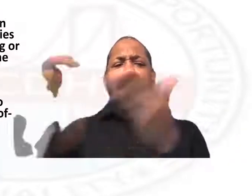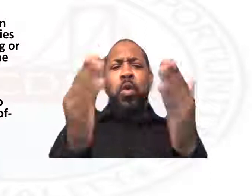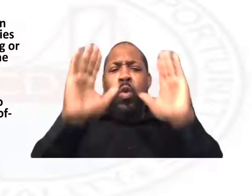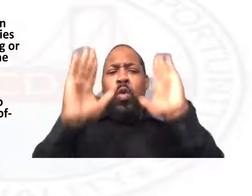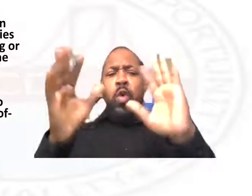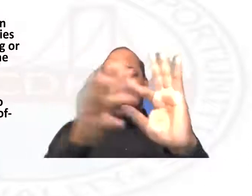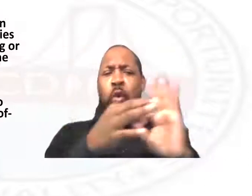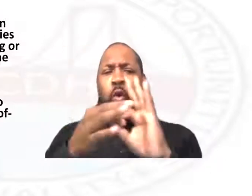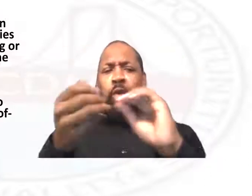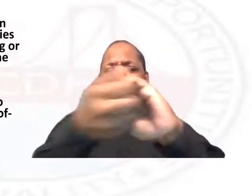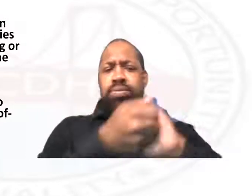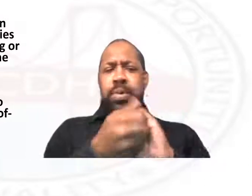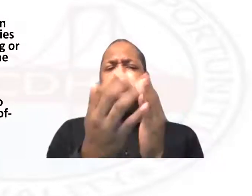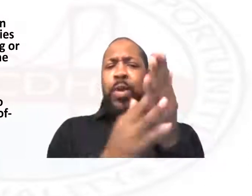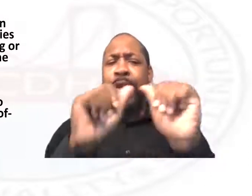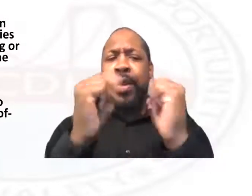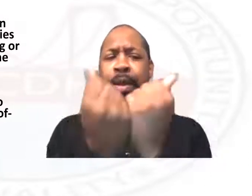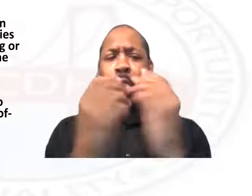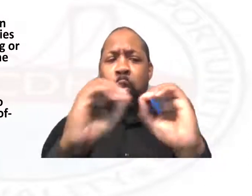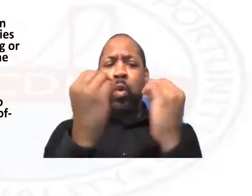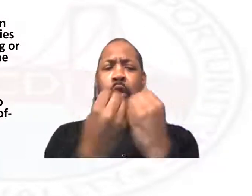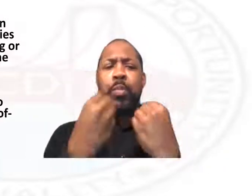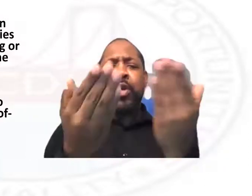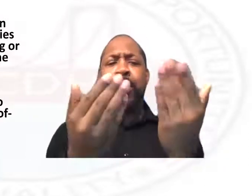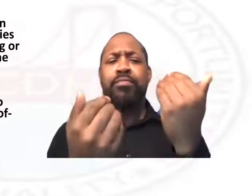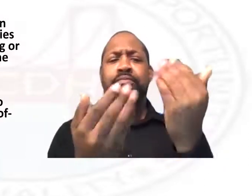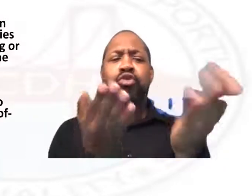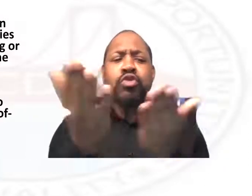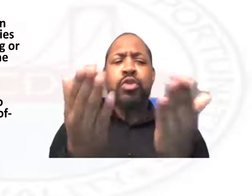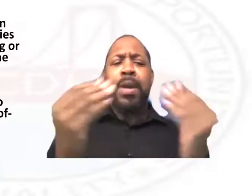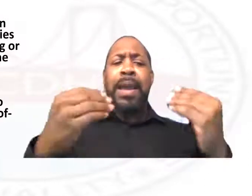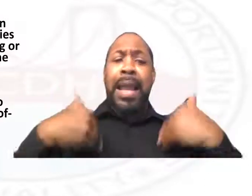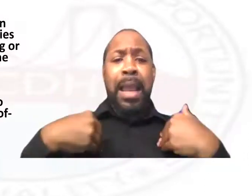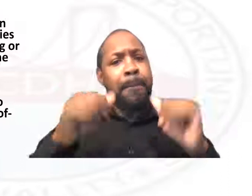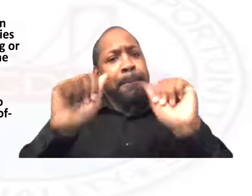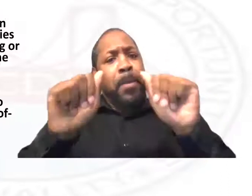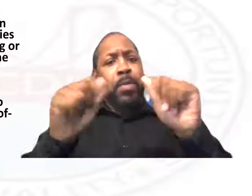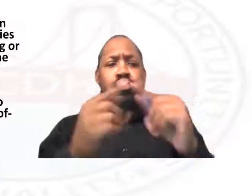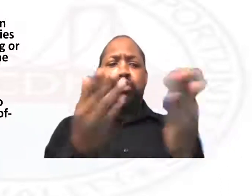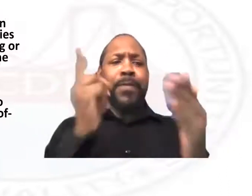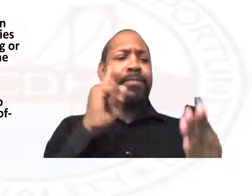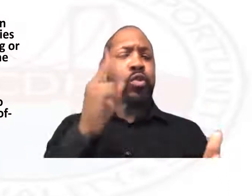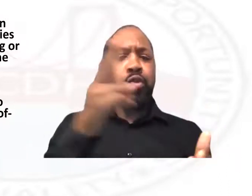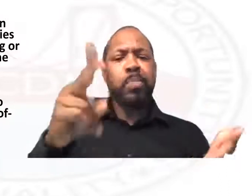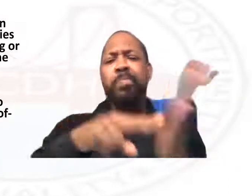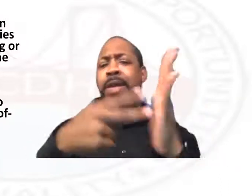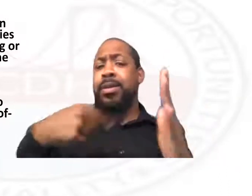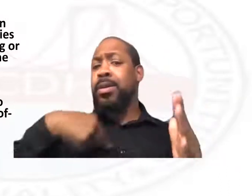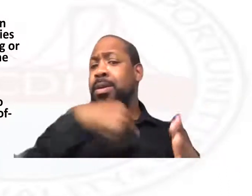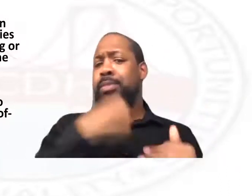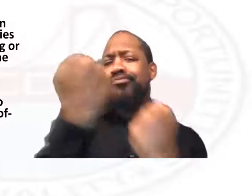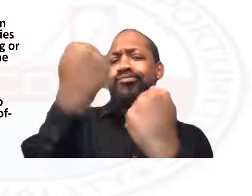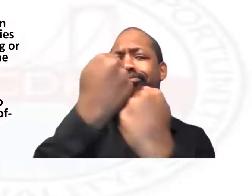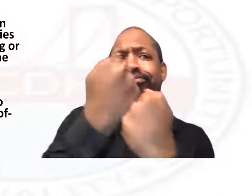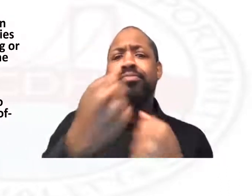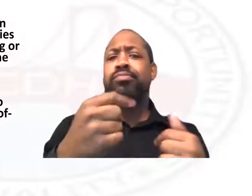The first one is to bring about greater cooperation and coordination among agencies and organizations now serving or having the